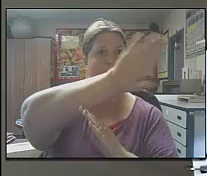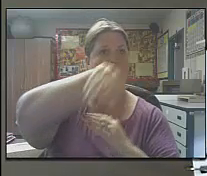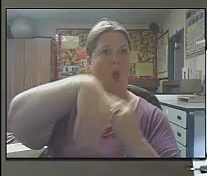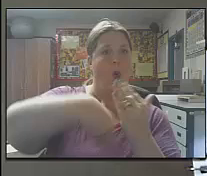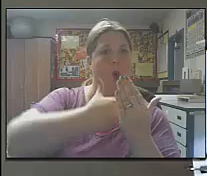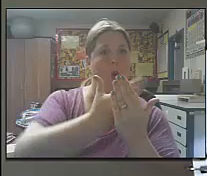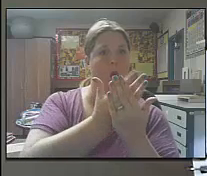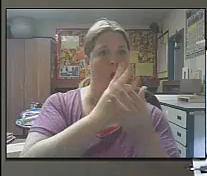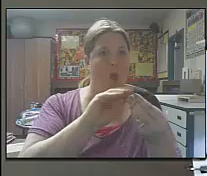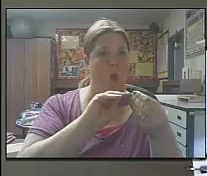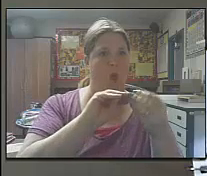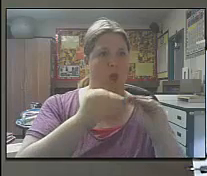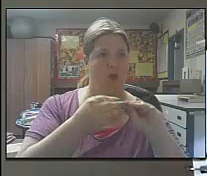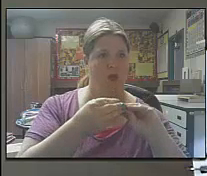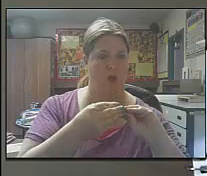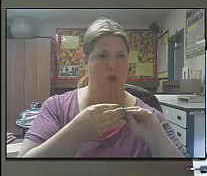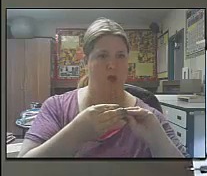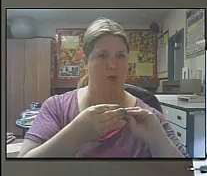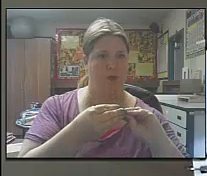number.